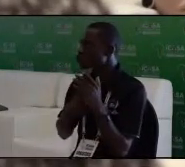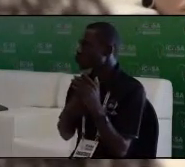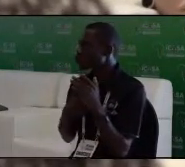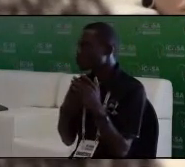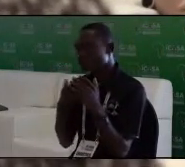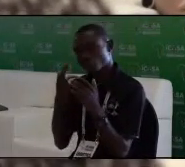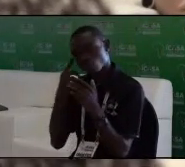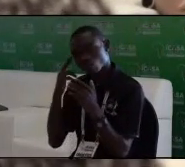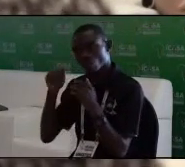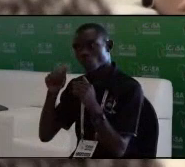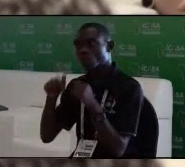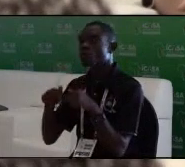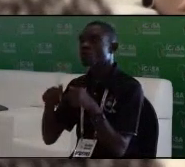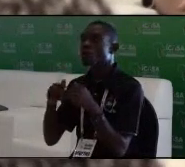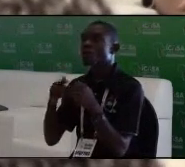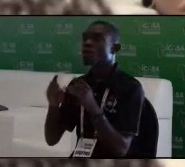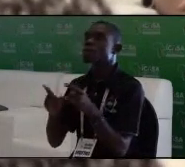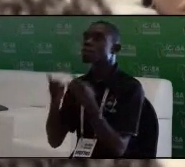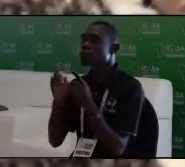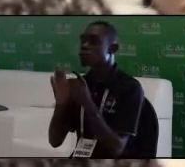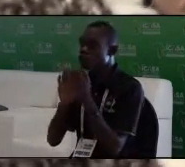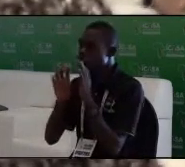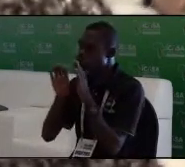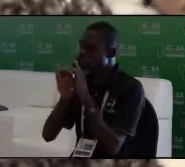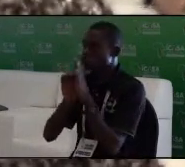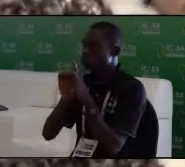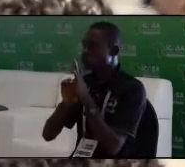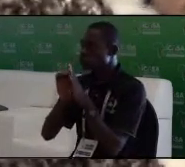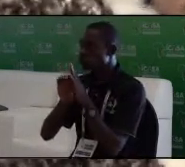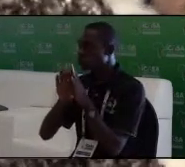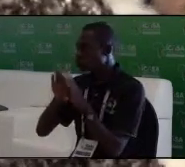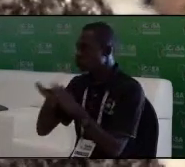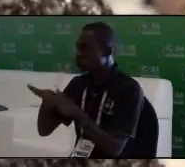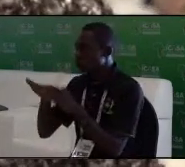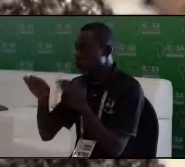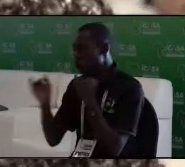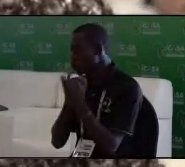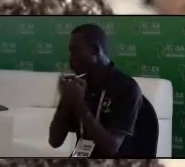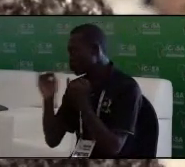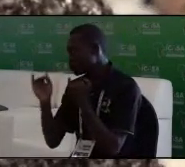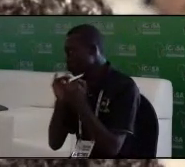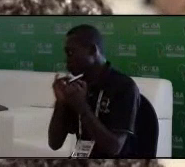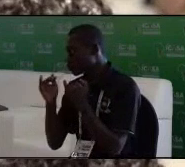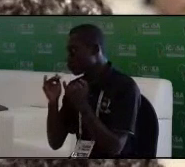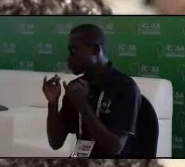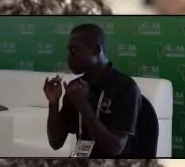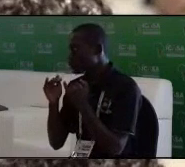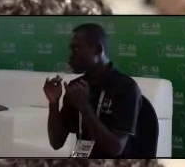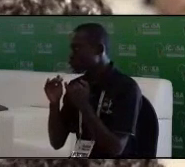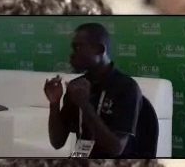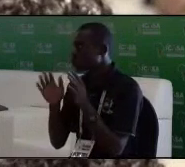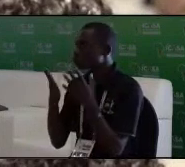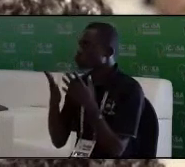session to be looking at. And we want this session to explore how the countries have been navigating this and the introduction specifically of the blood-based